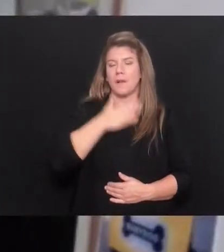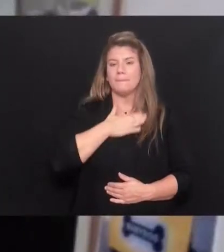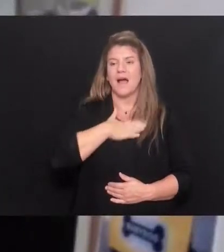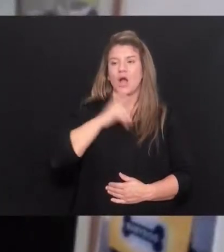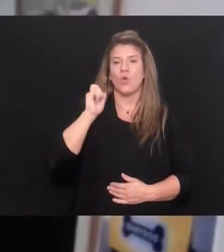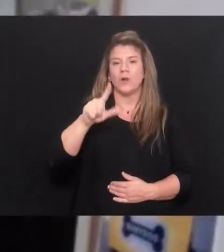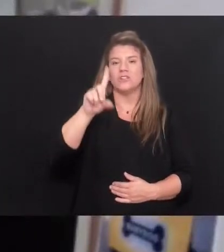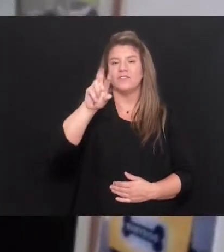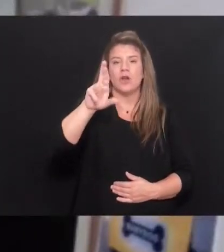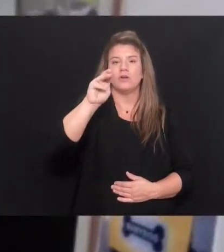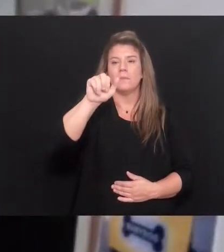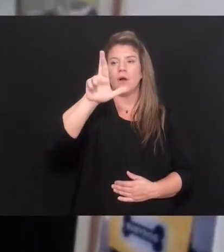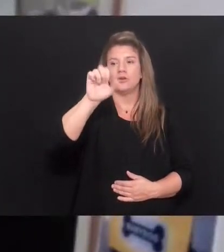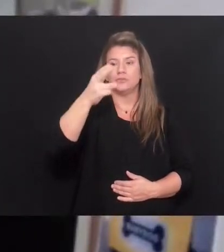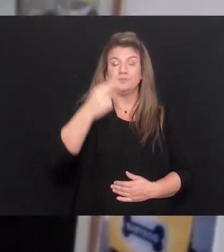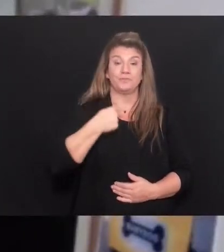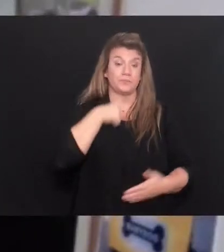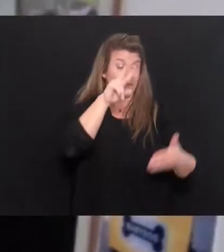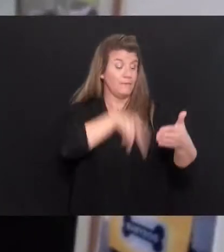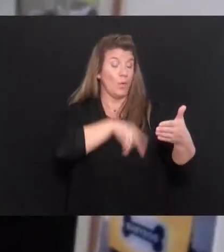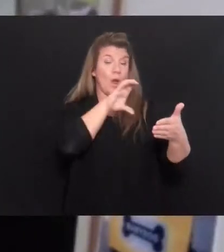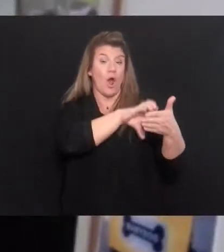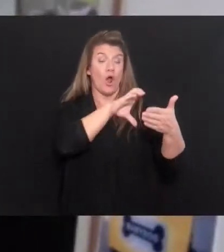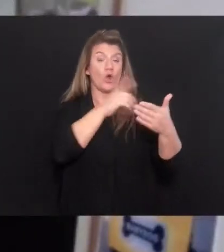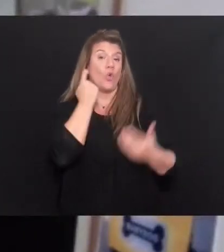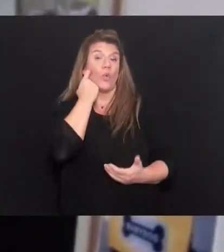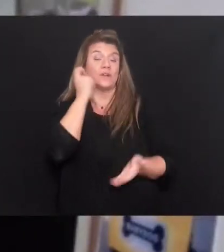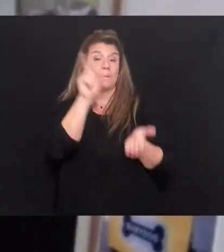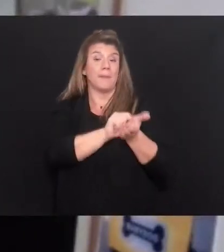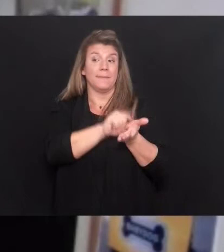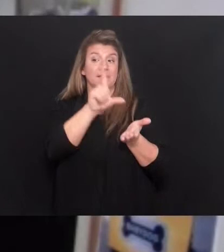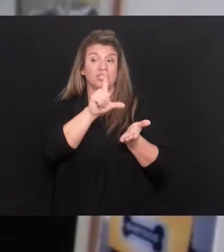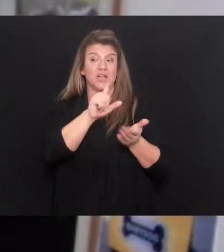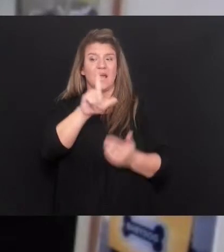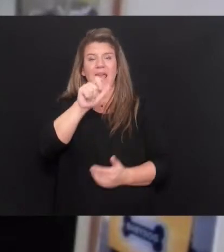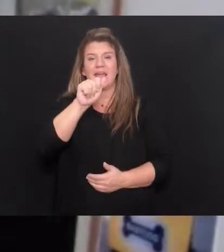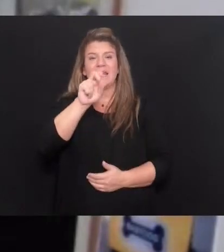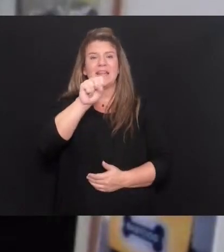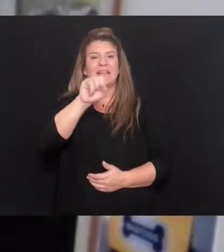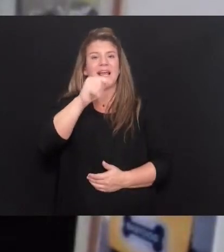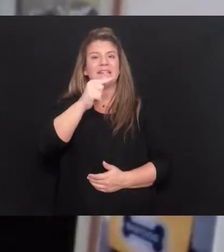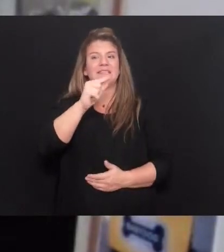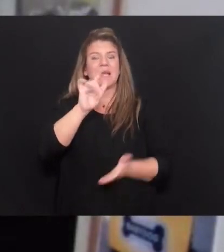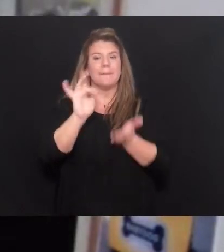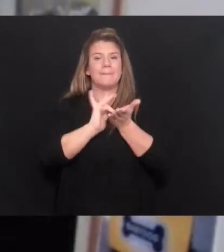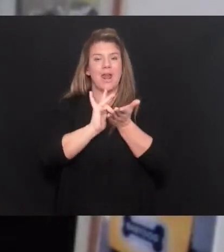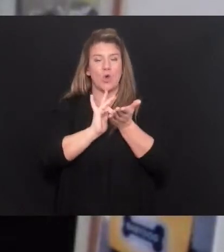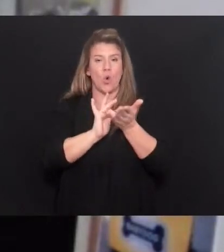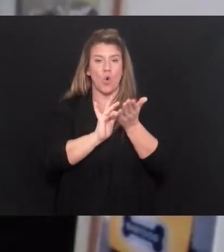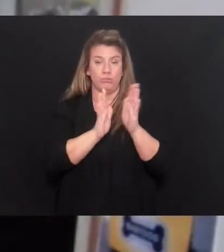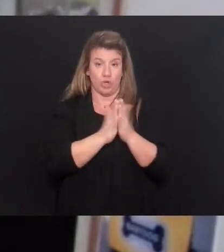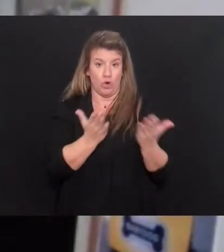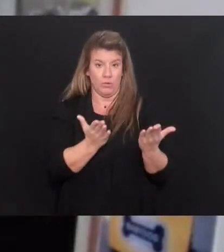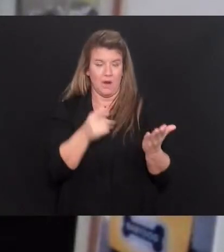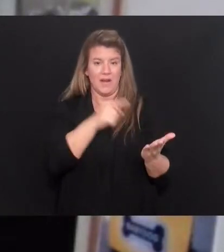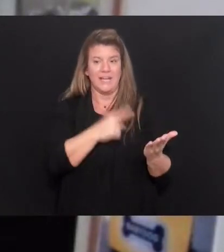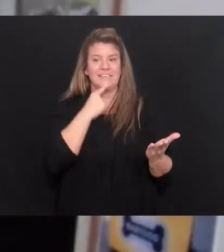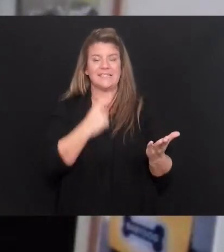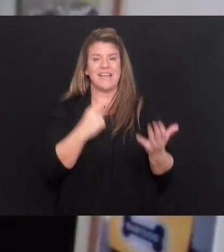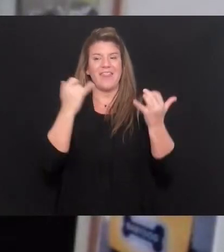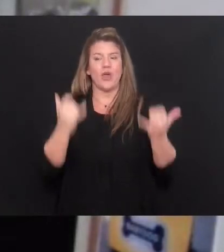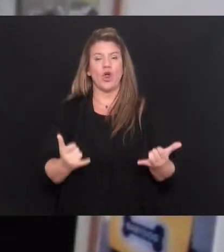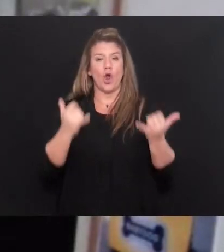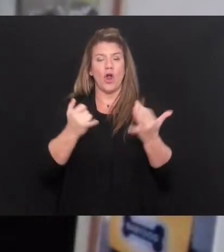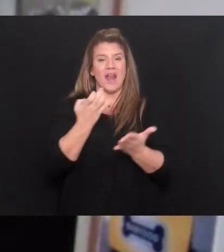Dr. Marsh. So I read an article that was recently published in the Lancet Medical Journal, which said that the current